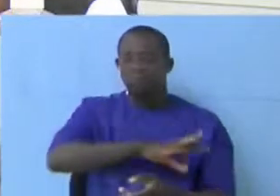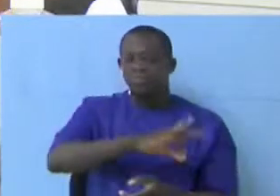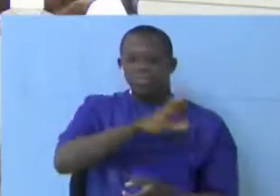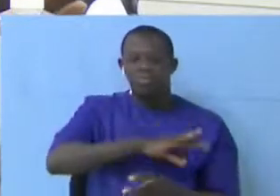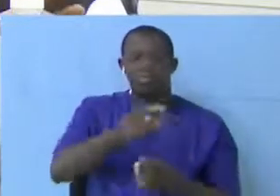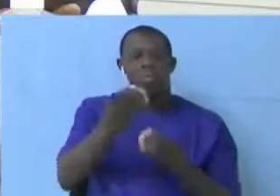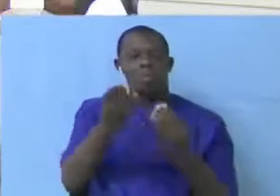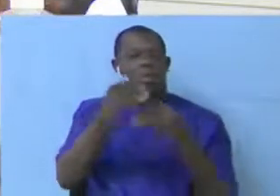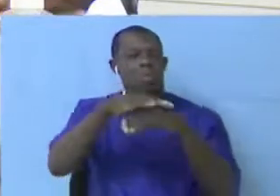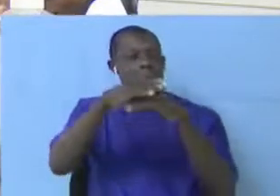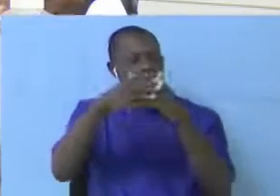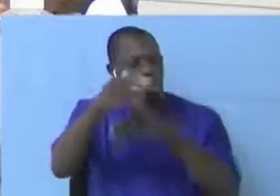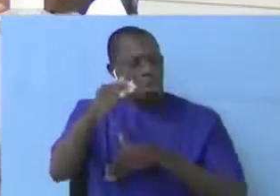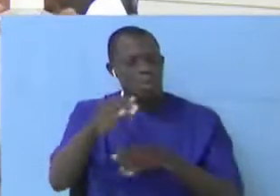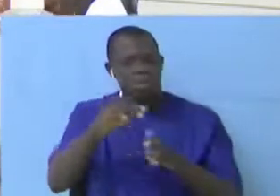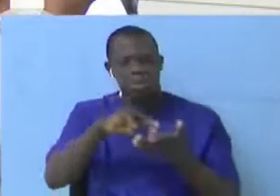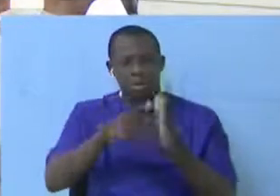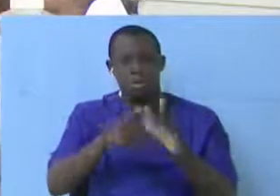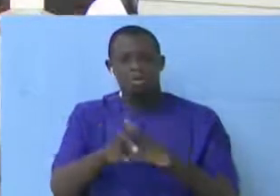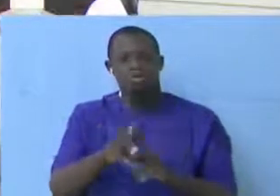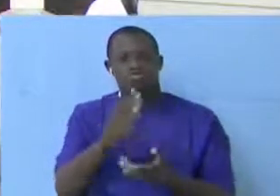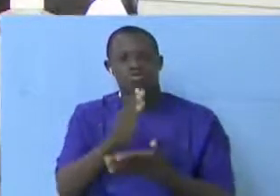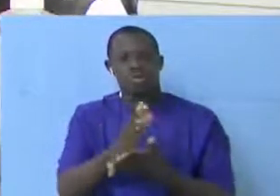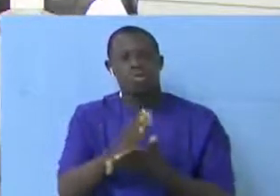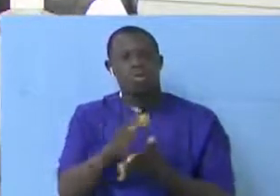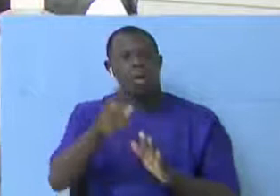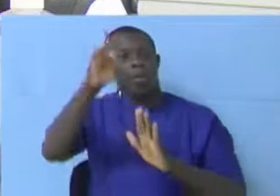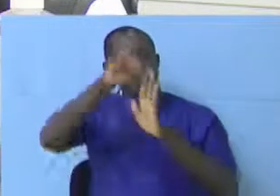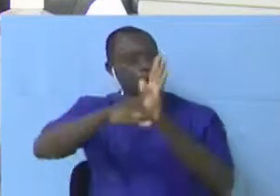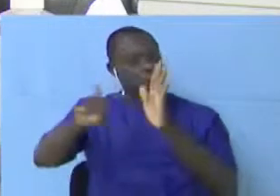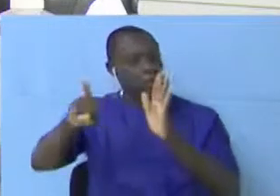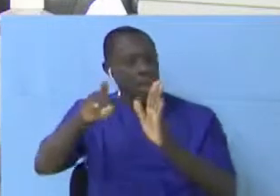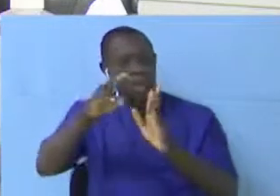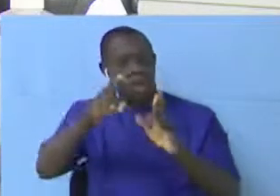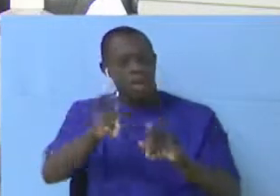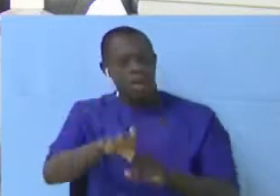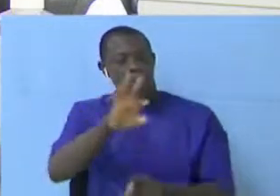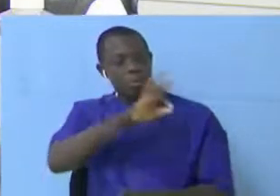their position was the project return was good. But in